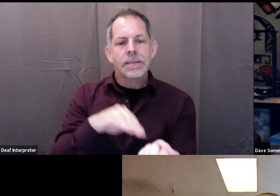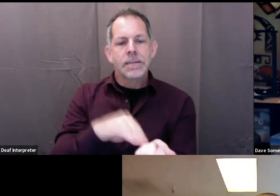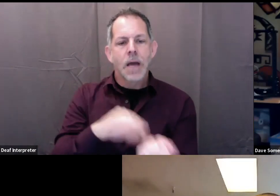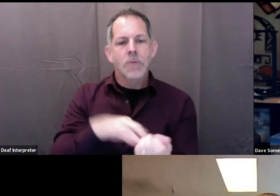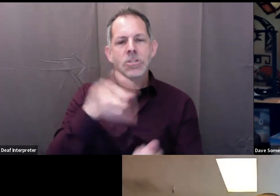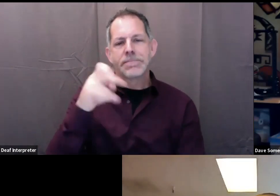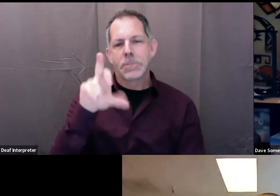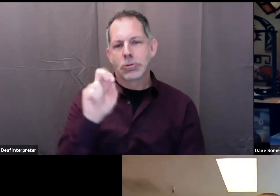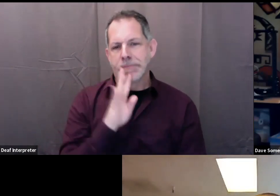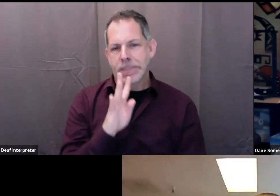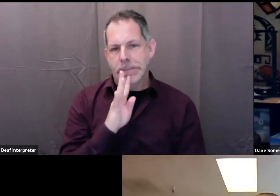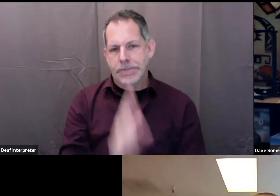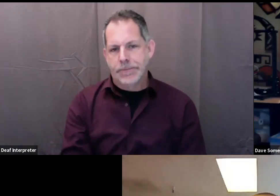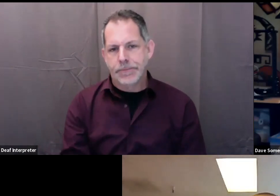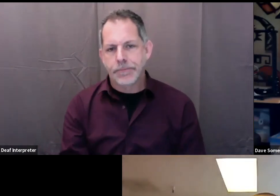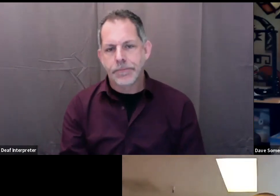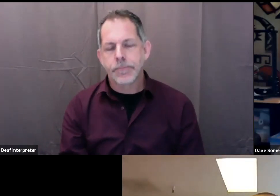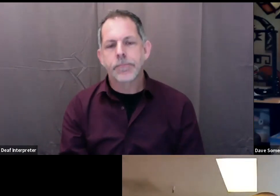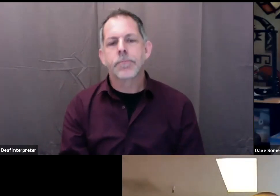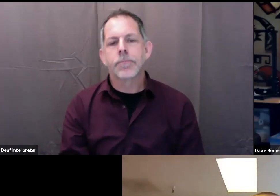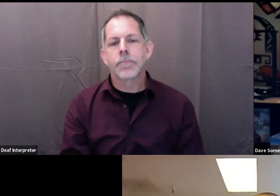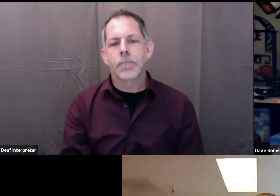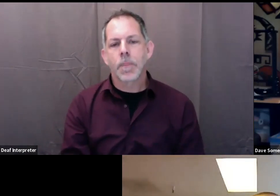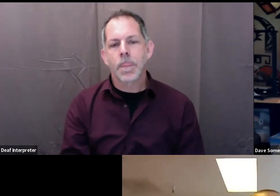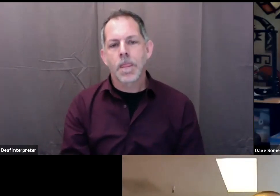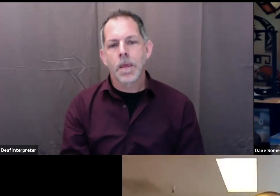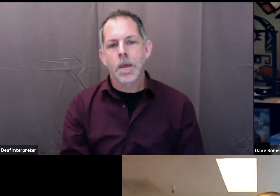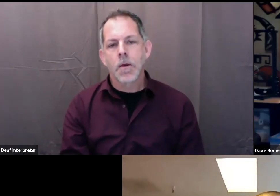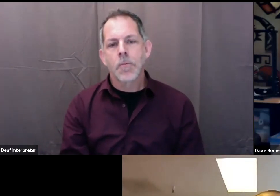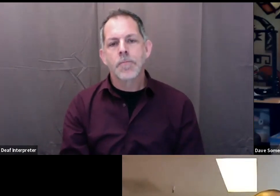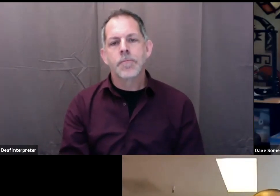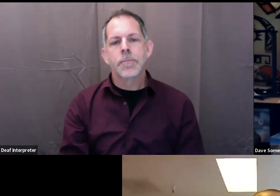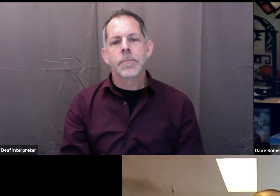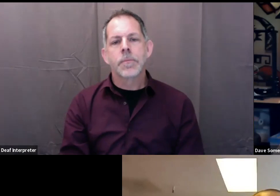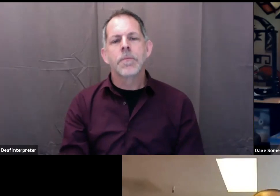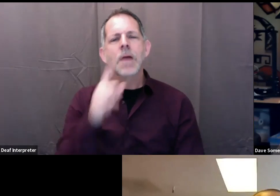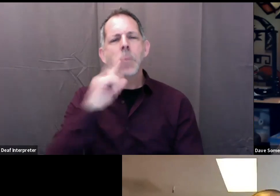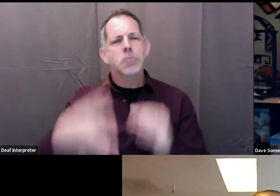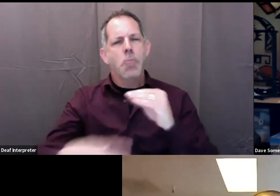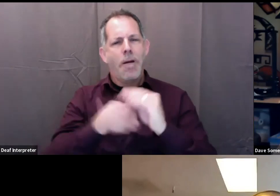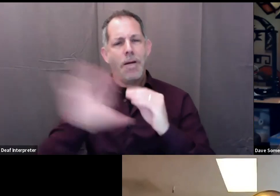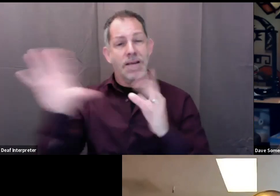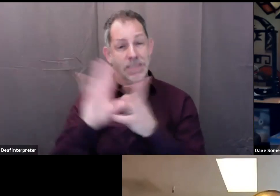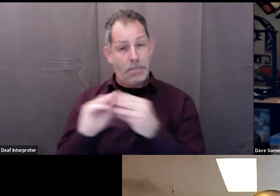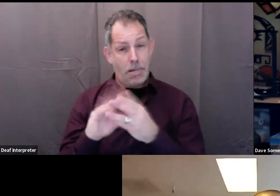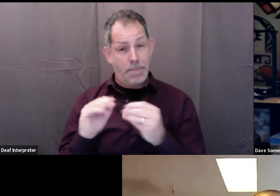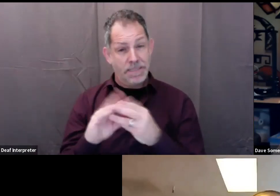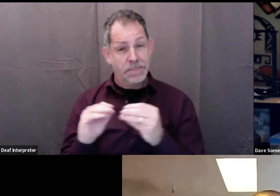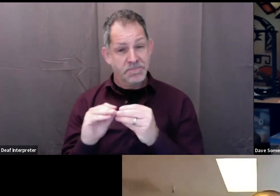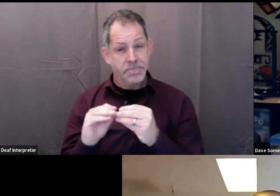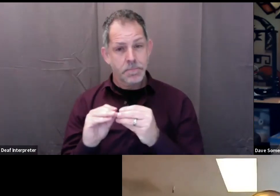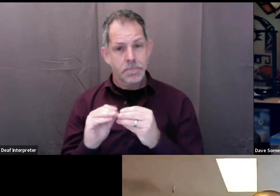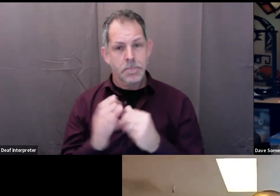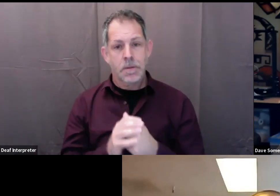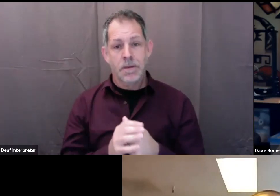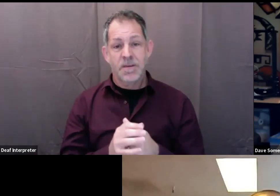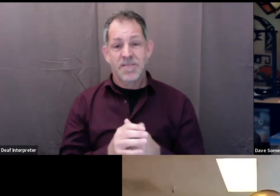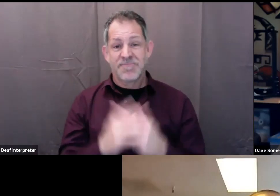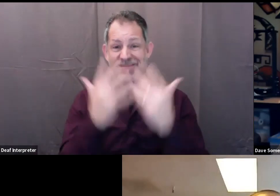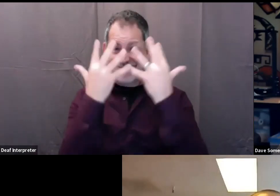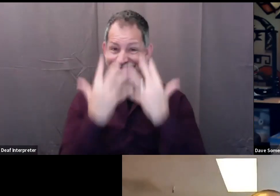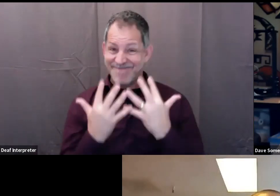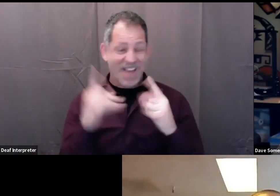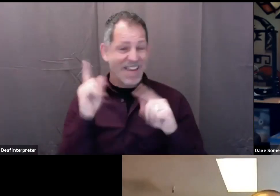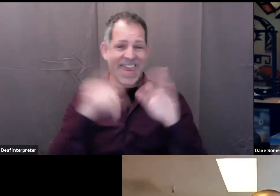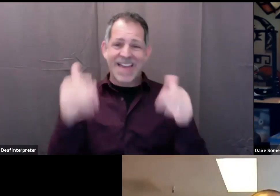to echo Executive Summers' regrets about not feeling comfortable